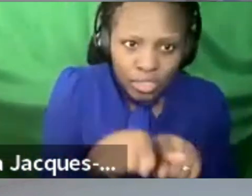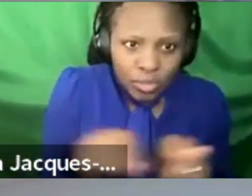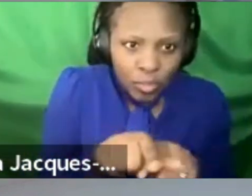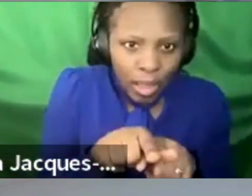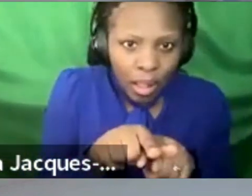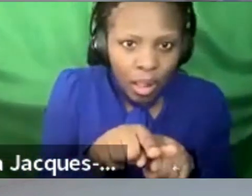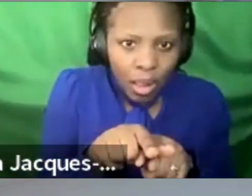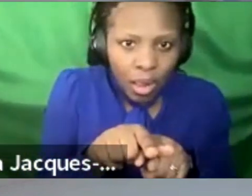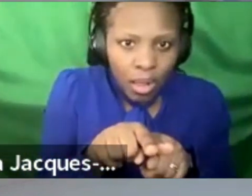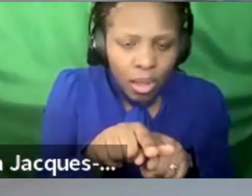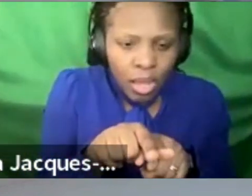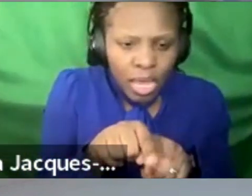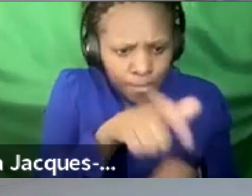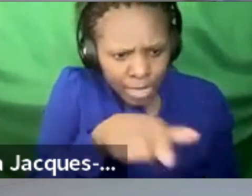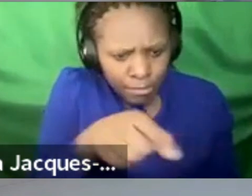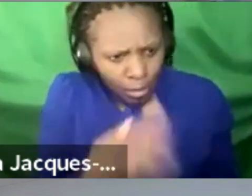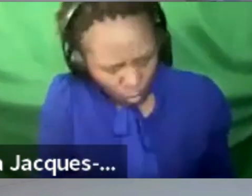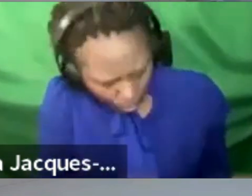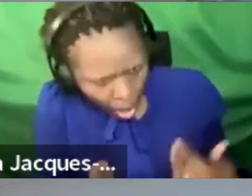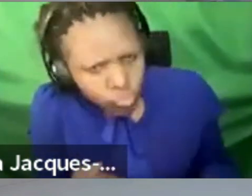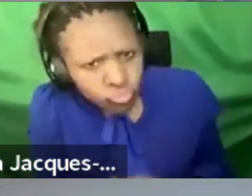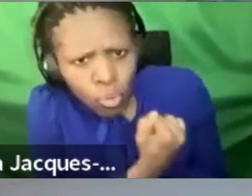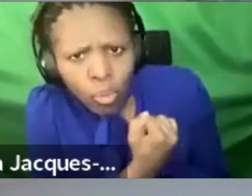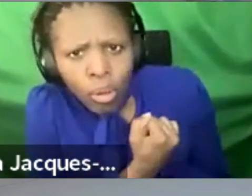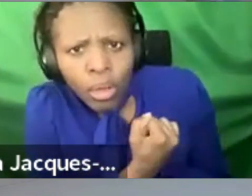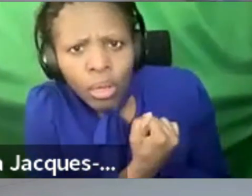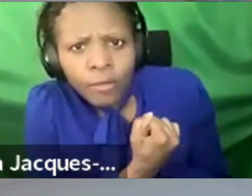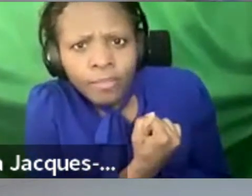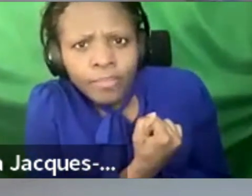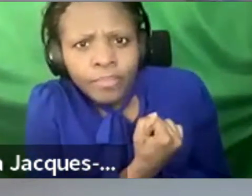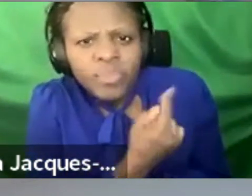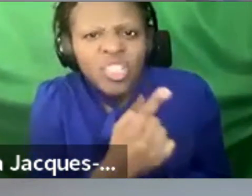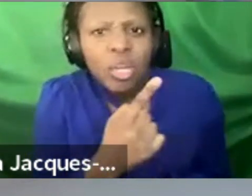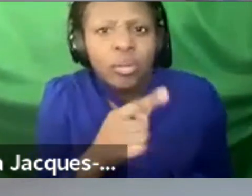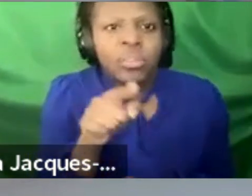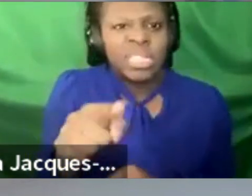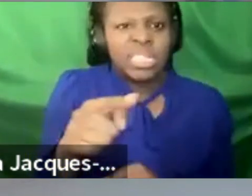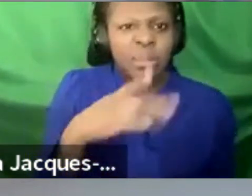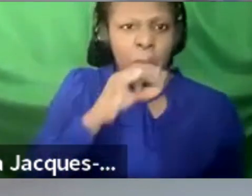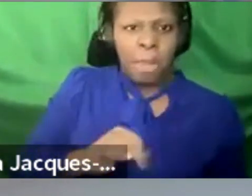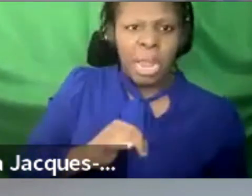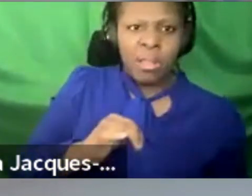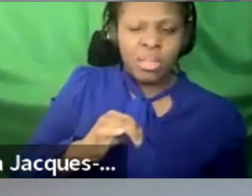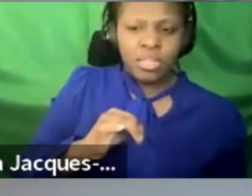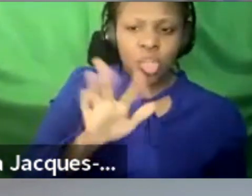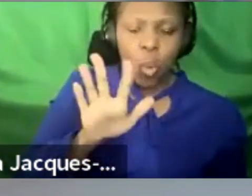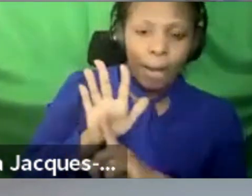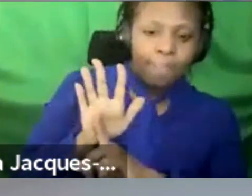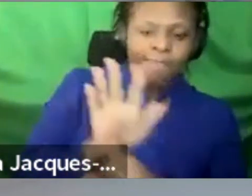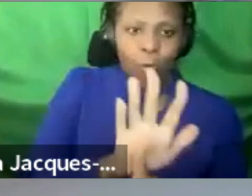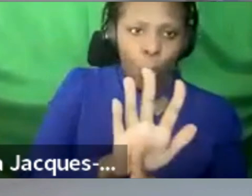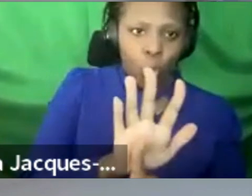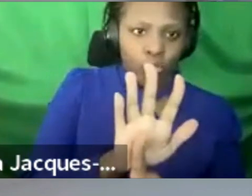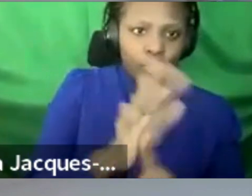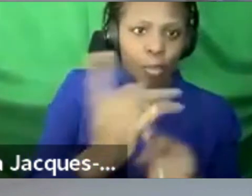to do it. So his toxic masculinity is enforced from without,